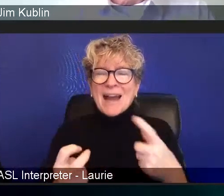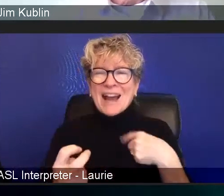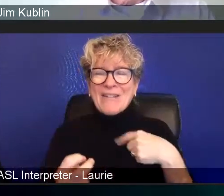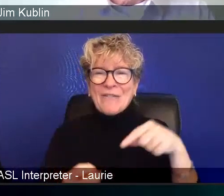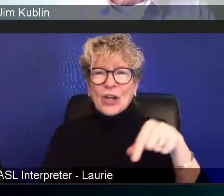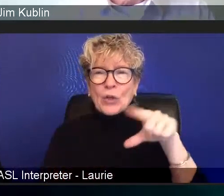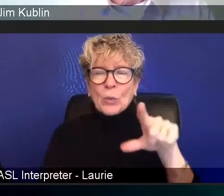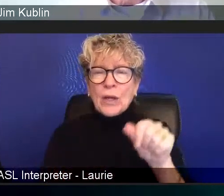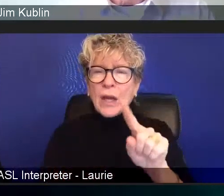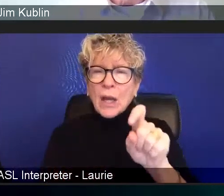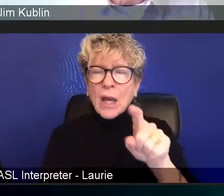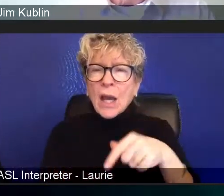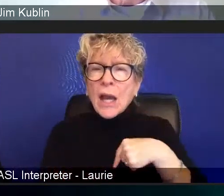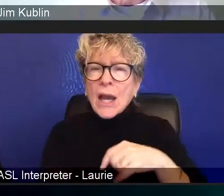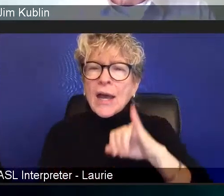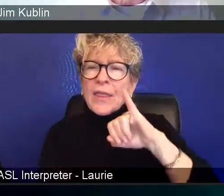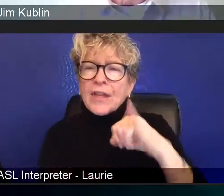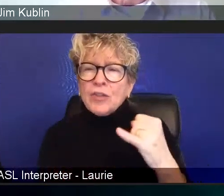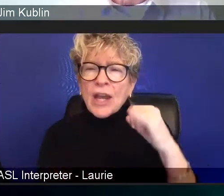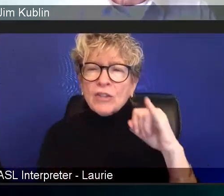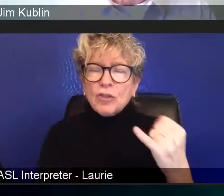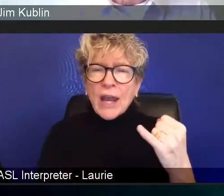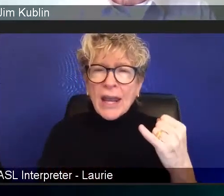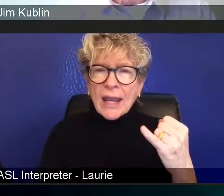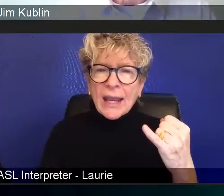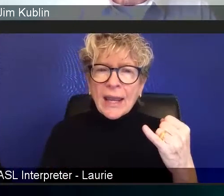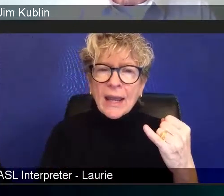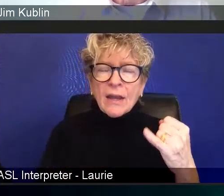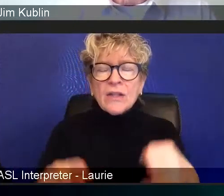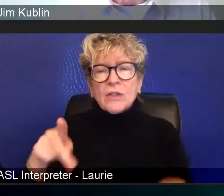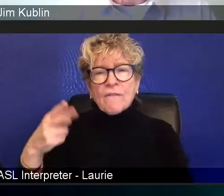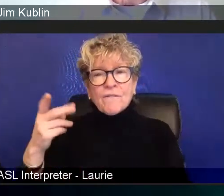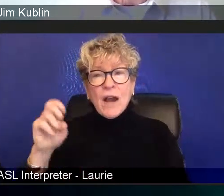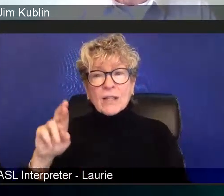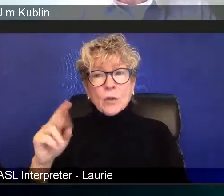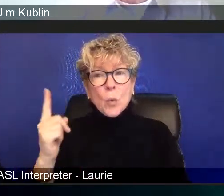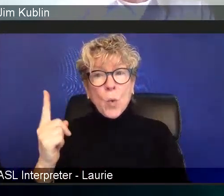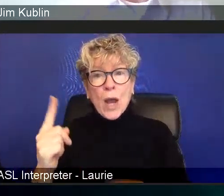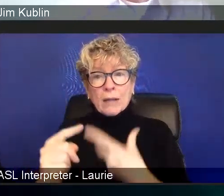the J&J vaccine after 1 dose of Pfizer or Moderna?